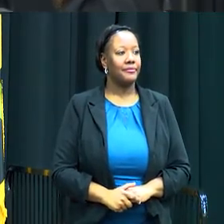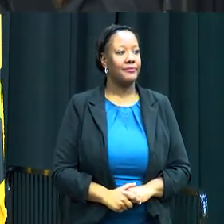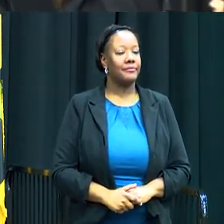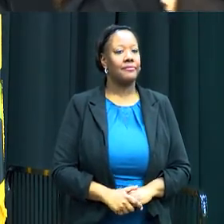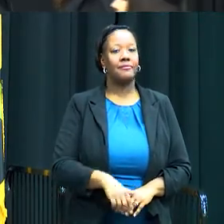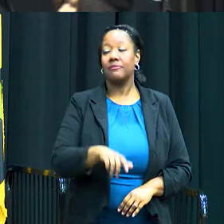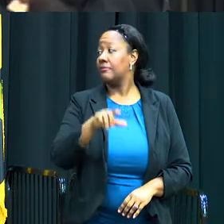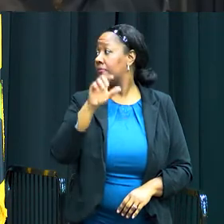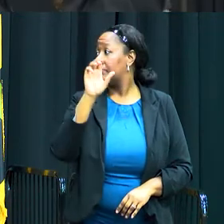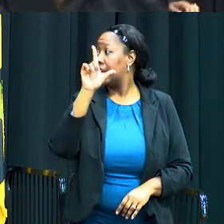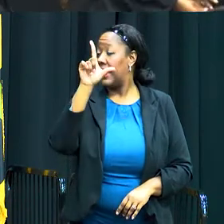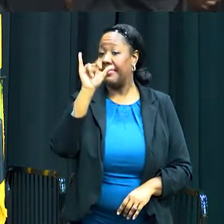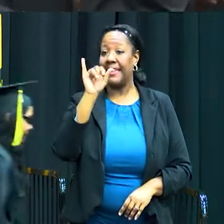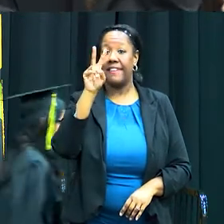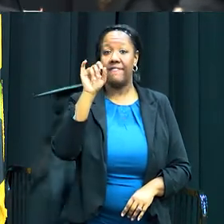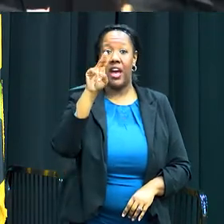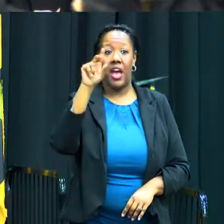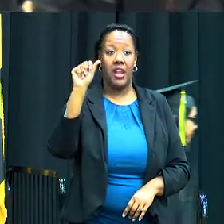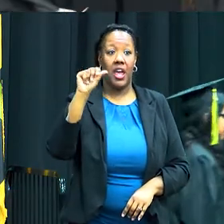Livana Farah Johnson.